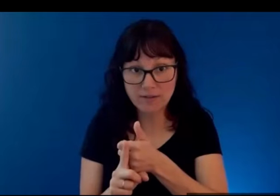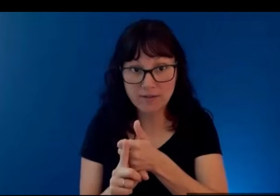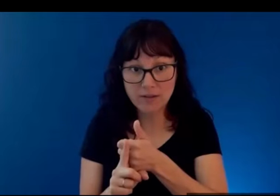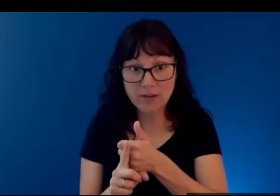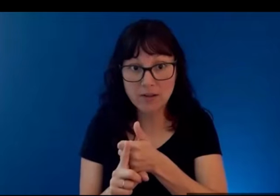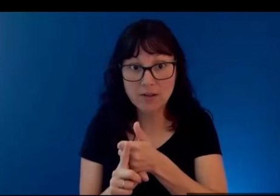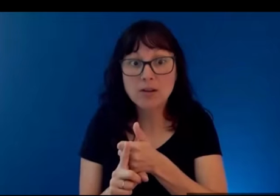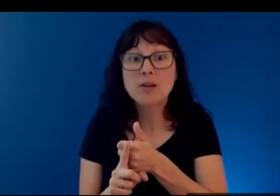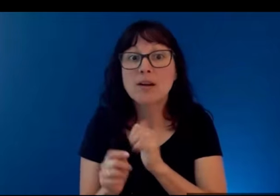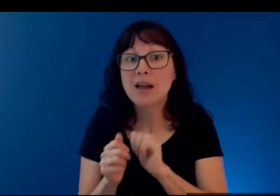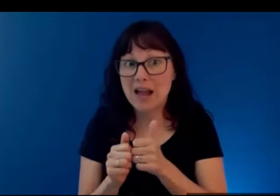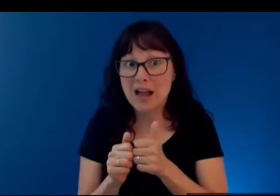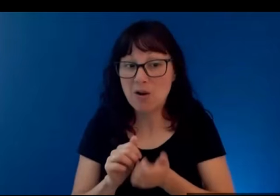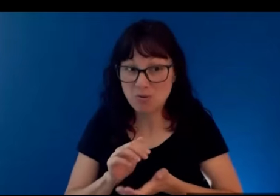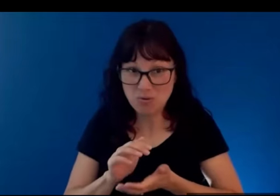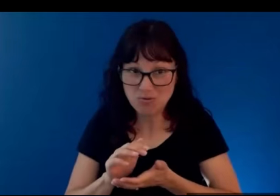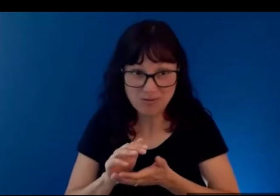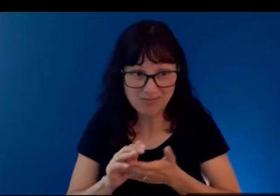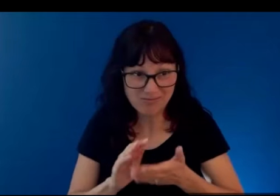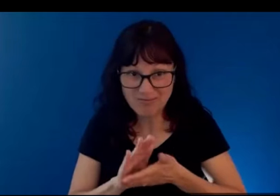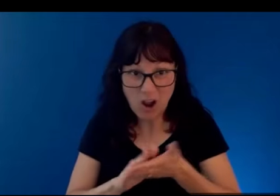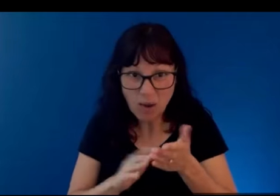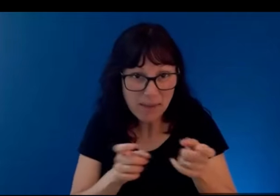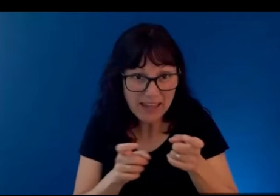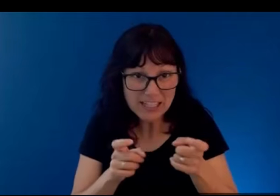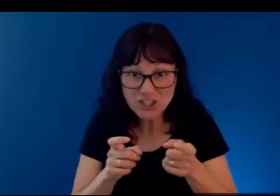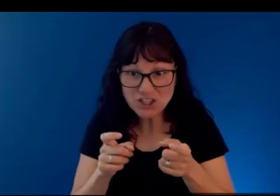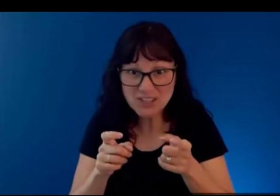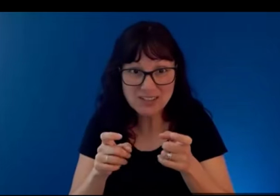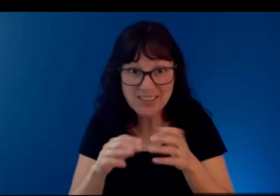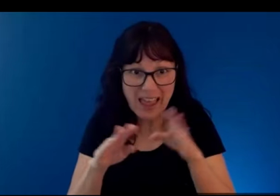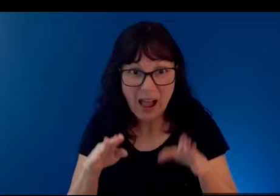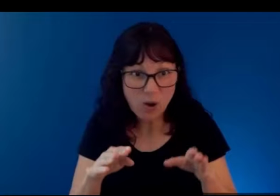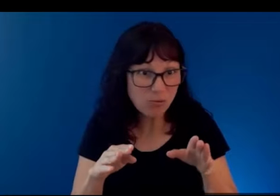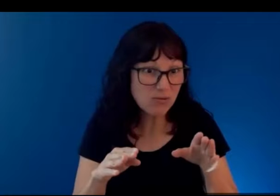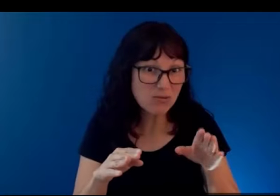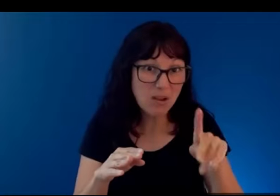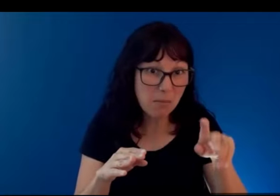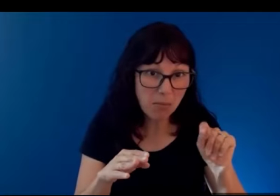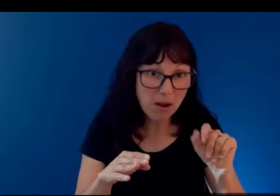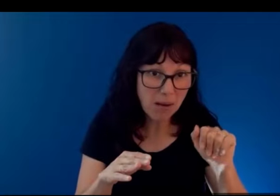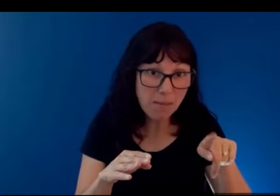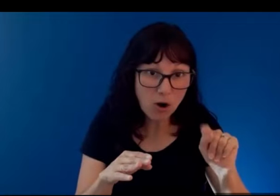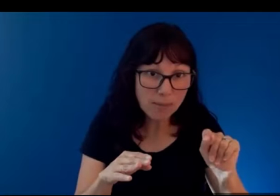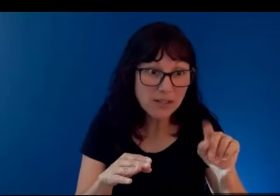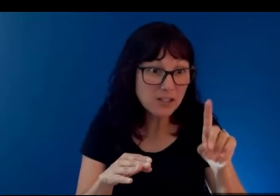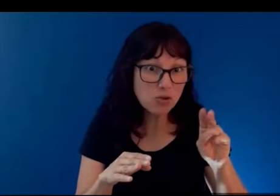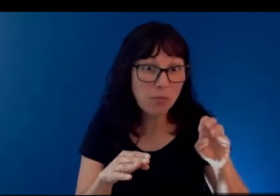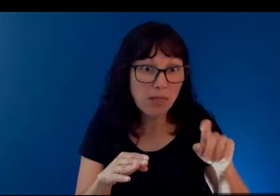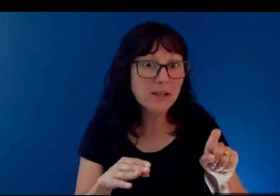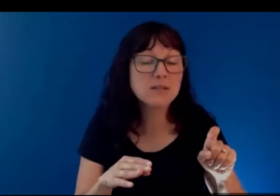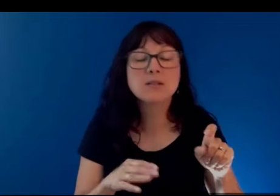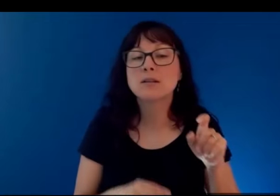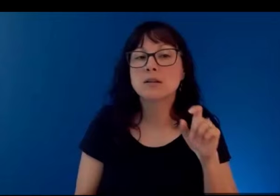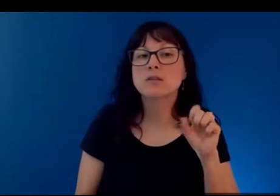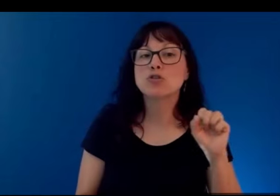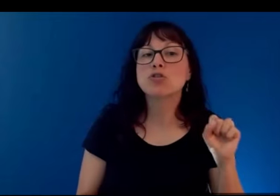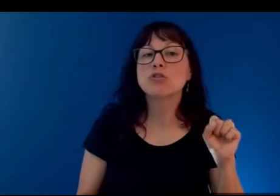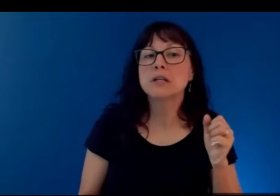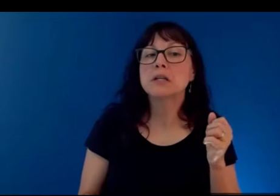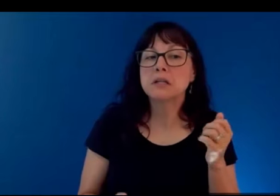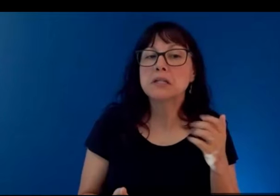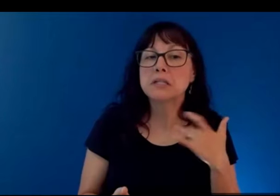through operating those properties, the more likely Social Security is to consider that